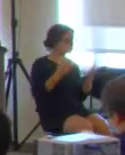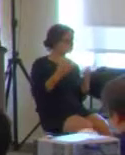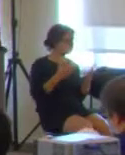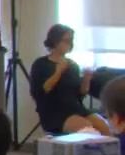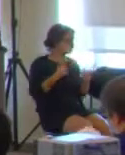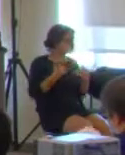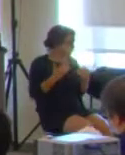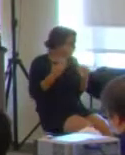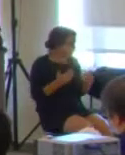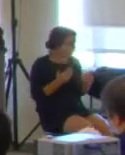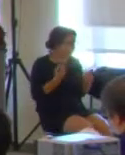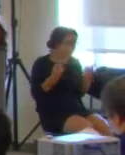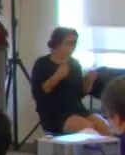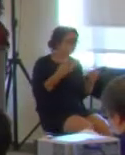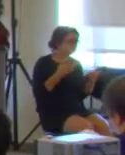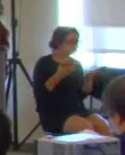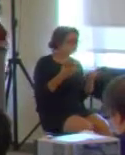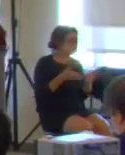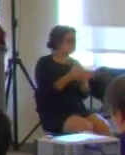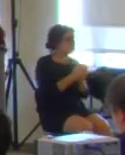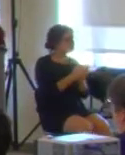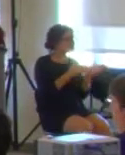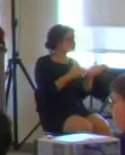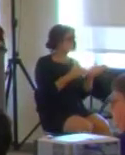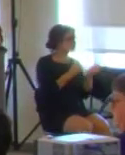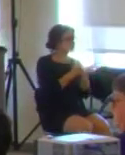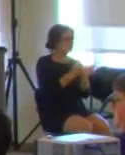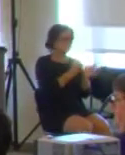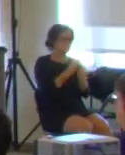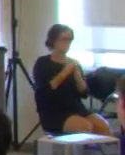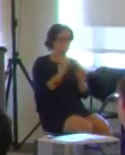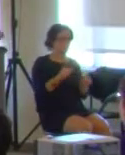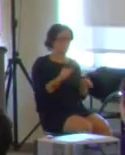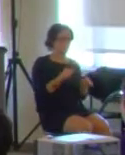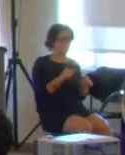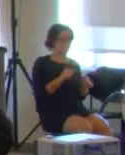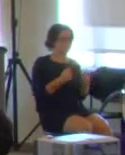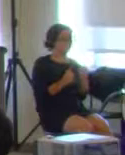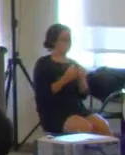supports for consumers and clients. So engagement, obviously,